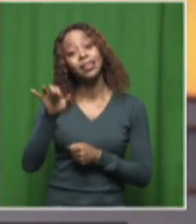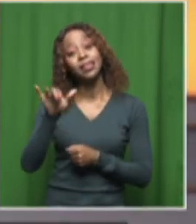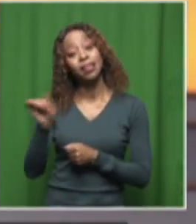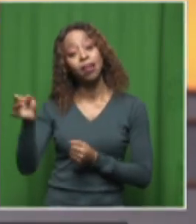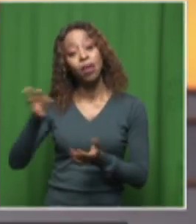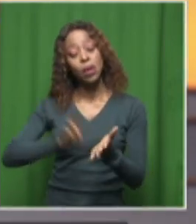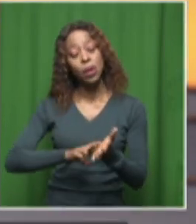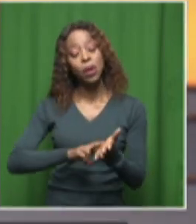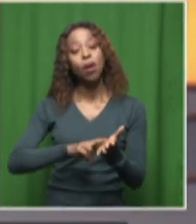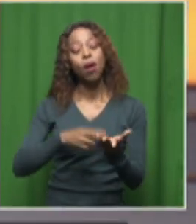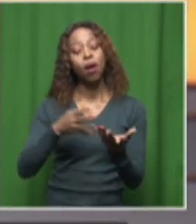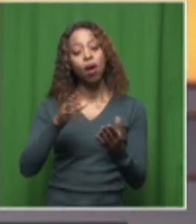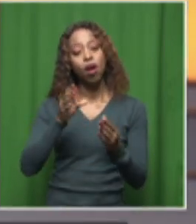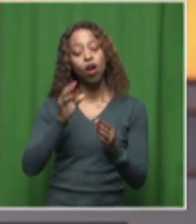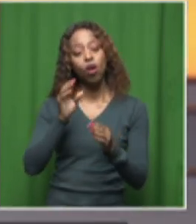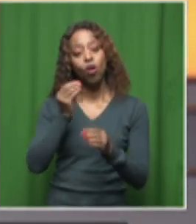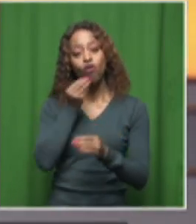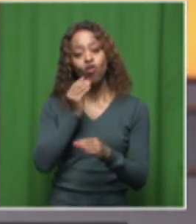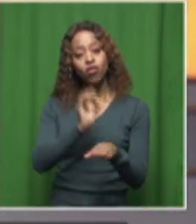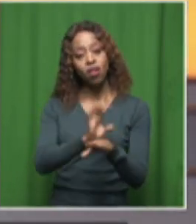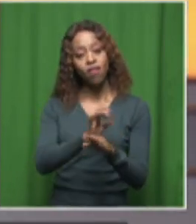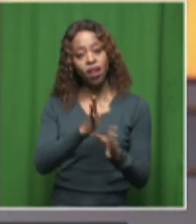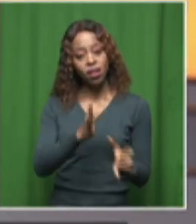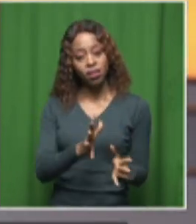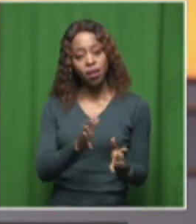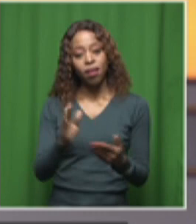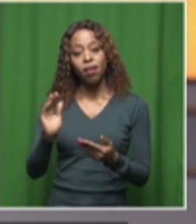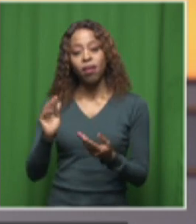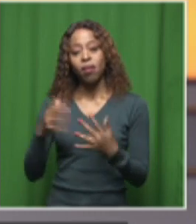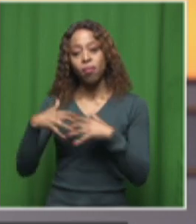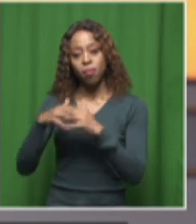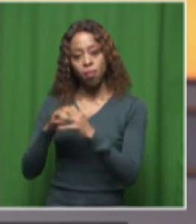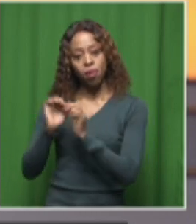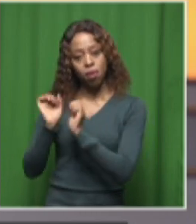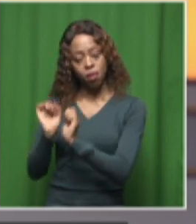a registered dietitian and founder of Plates and Scales, about the